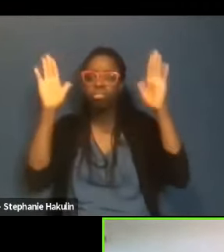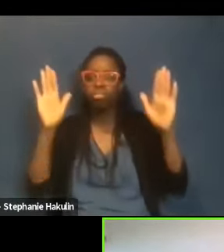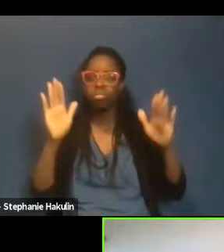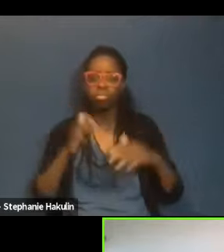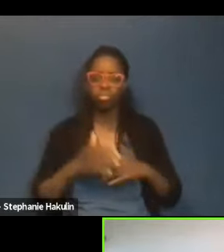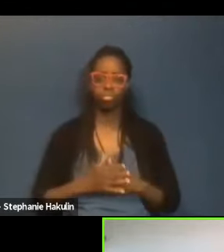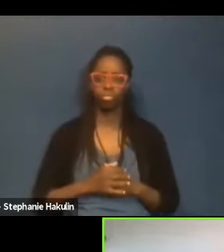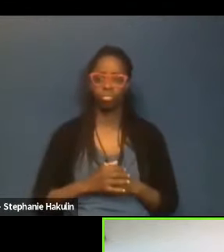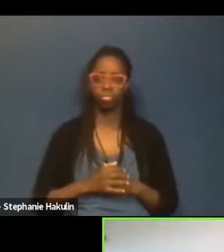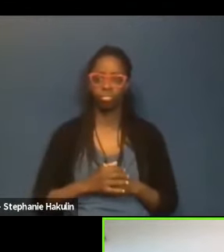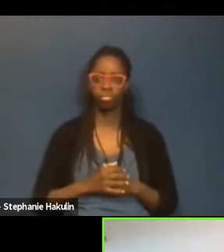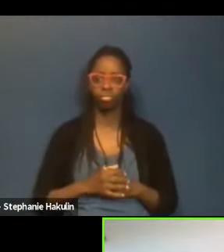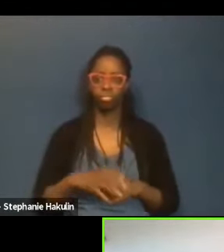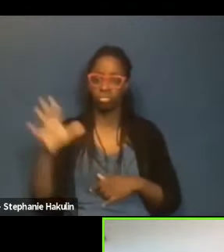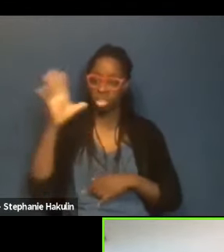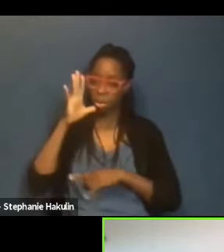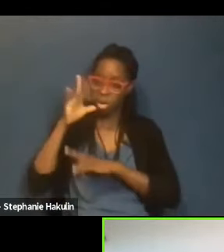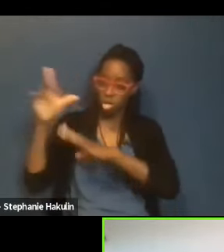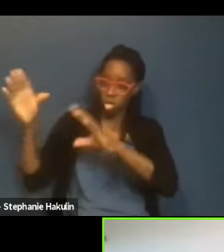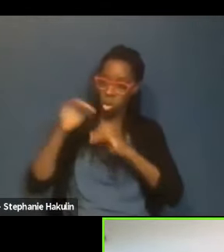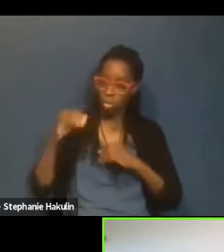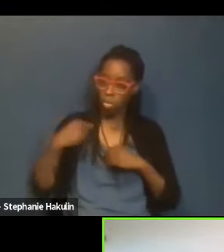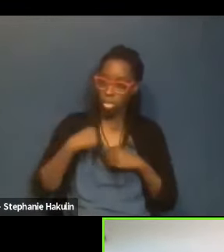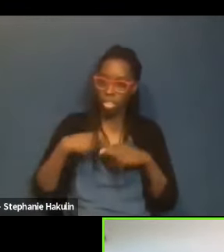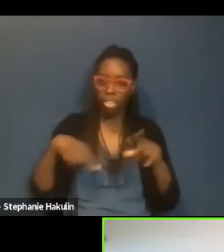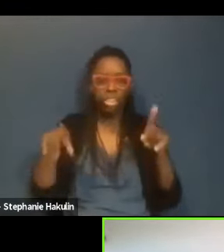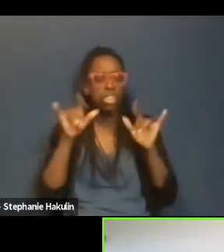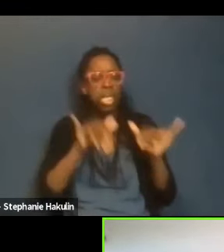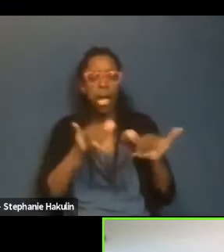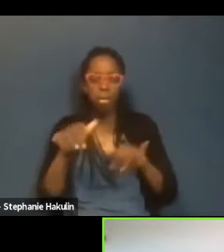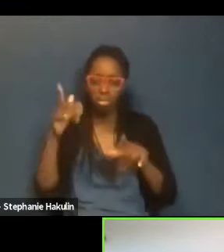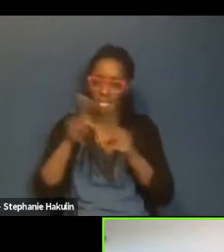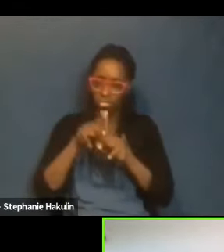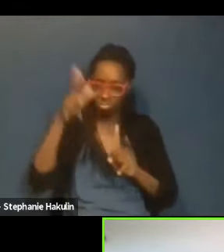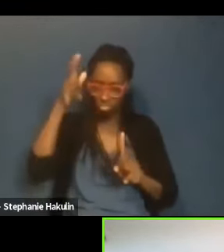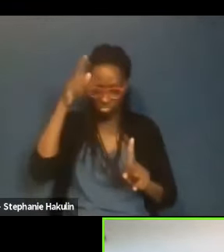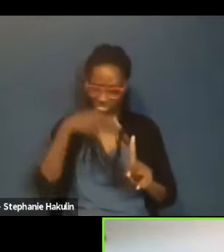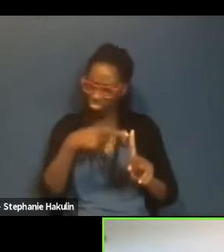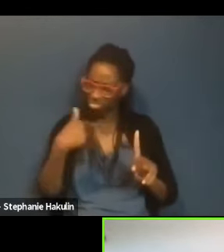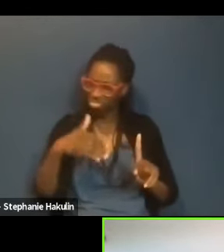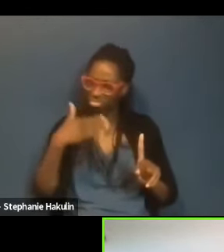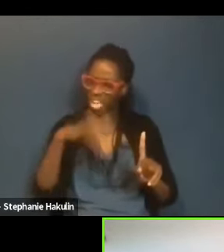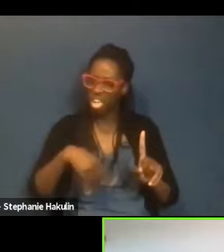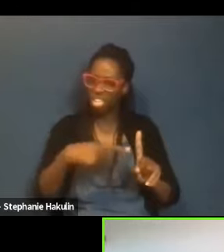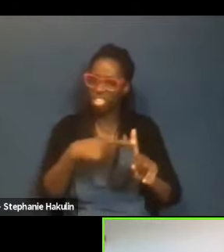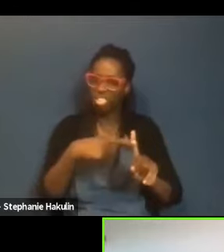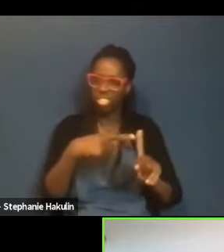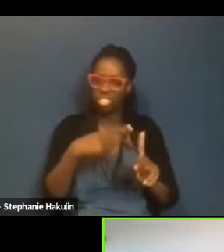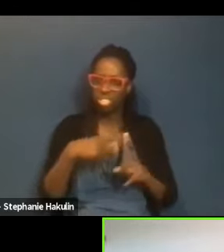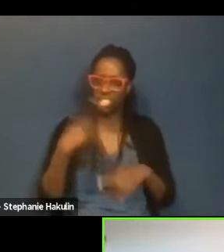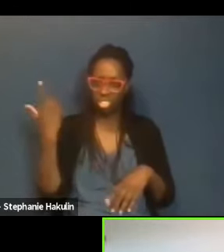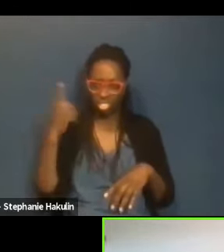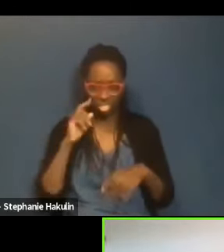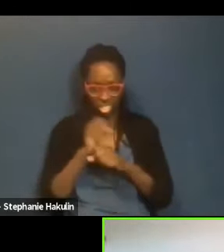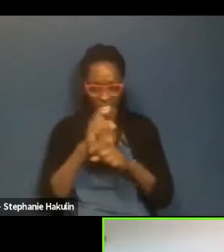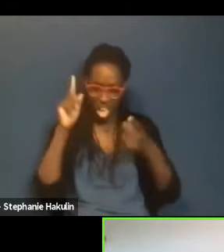same demons by clenching my fists until the buildup of scar tissue allows me to feel